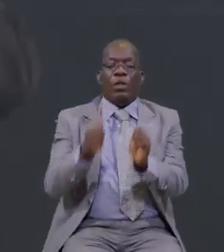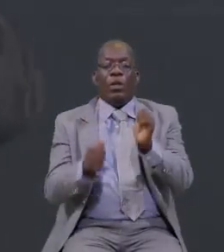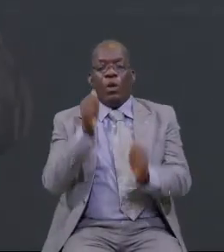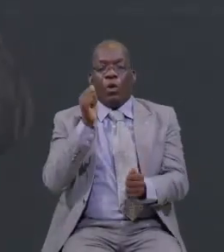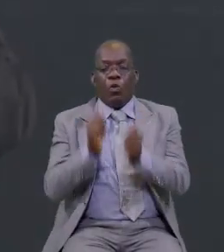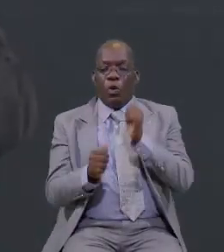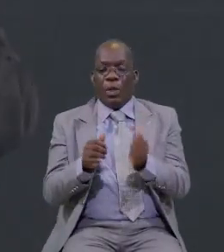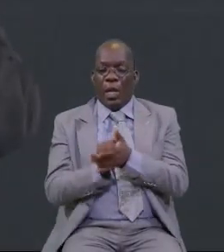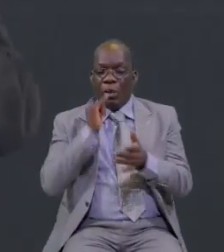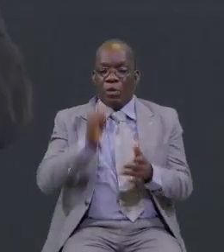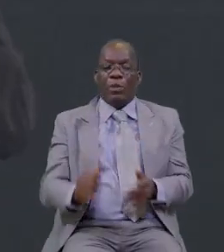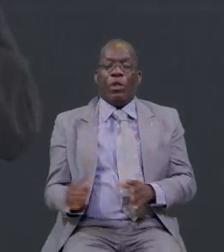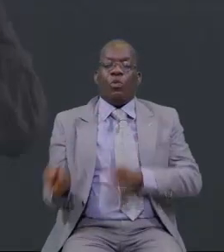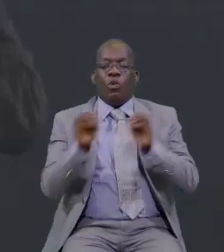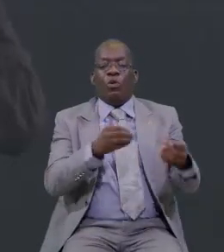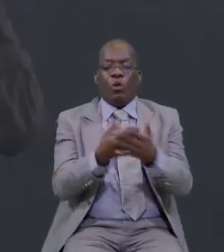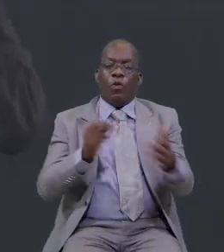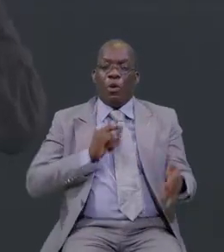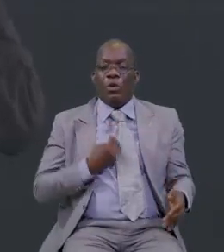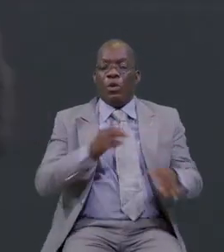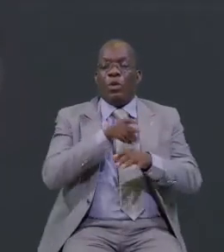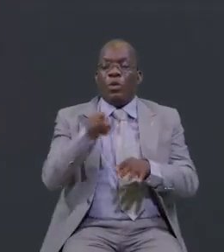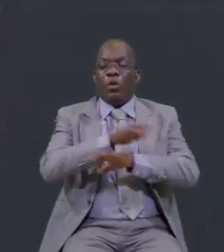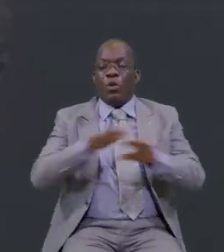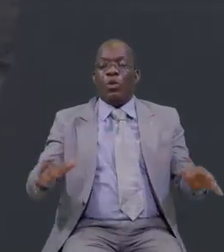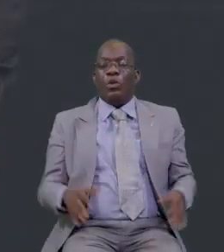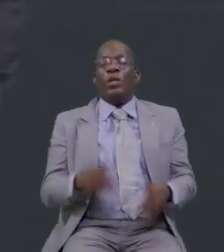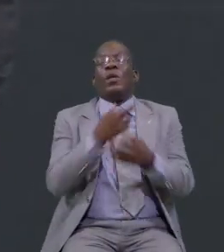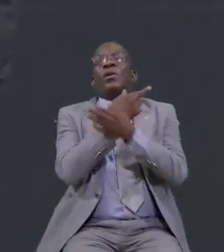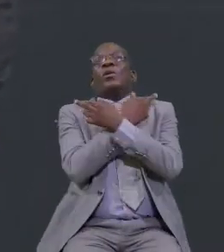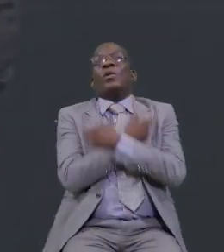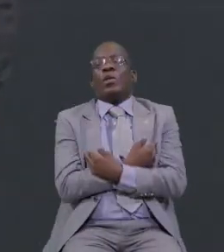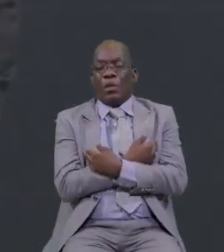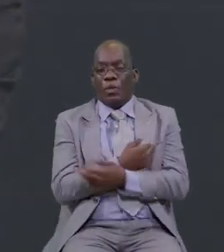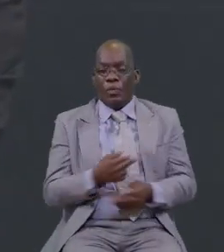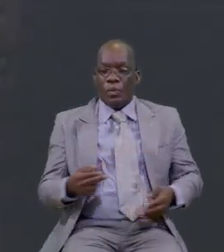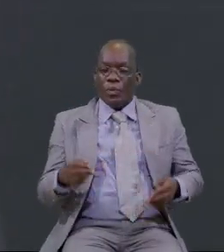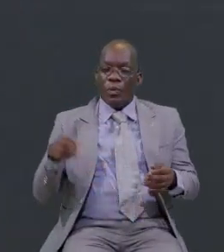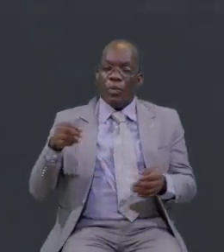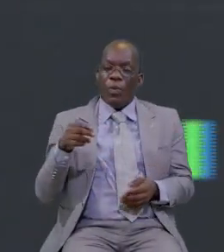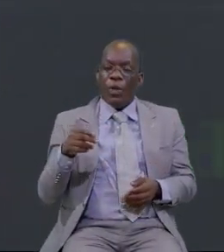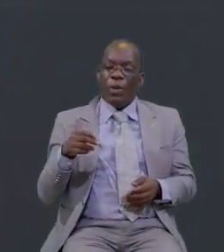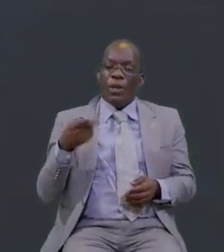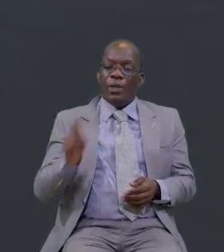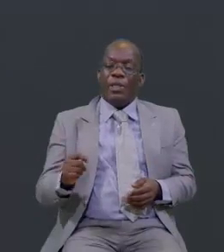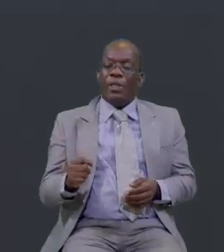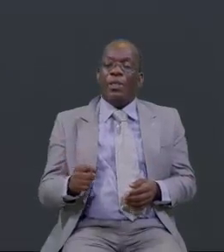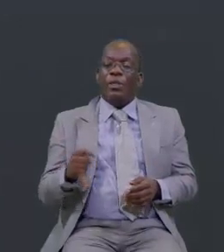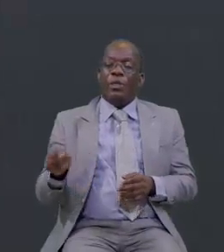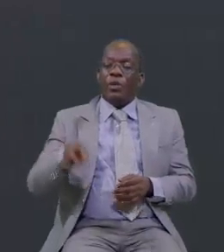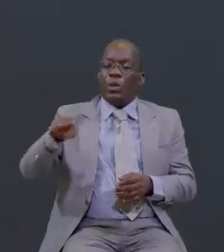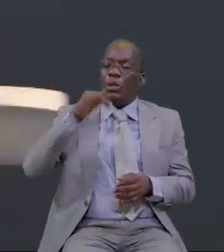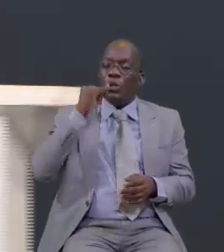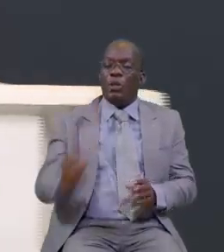don't take a break all the time. You know, a race is set before you. And you're running